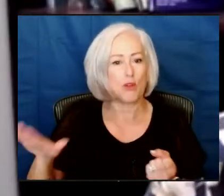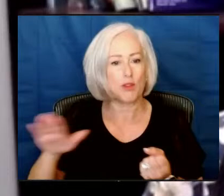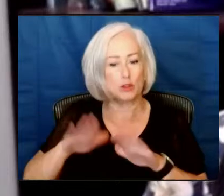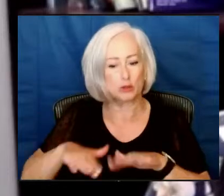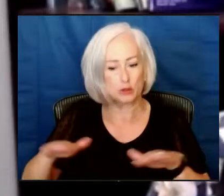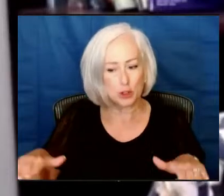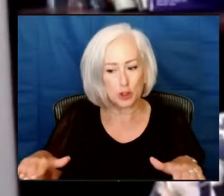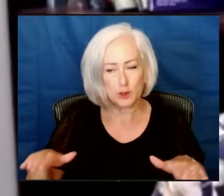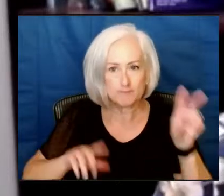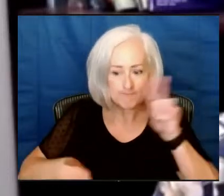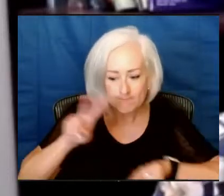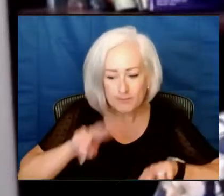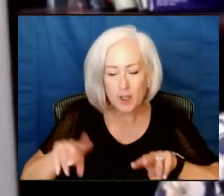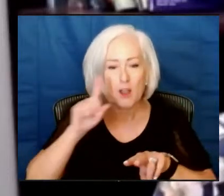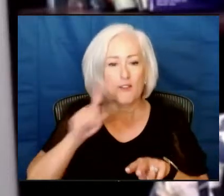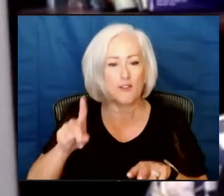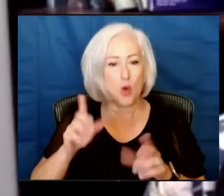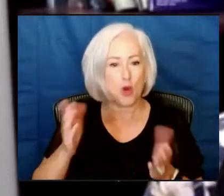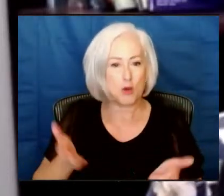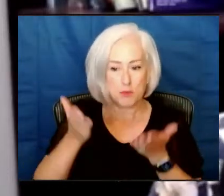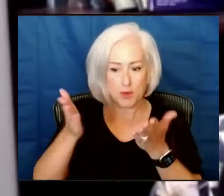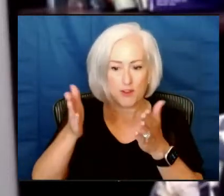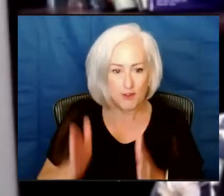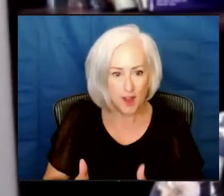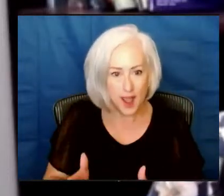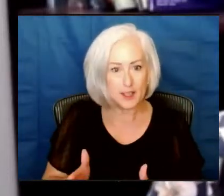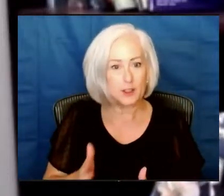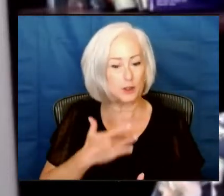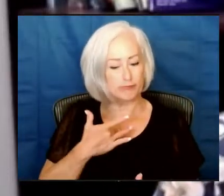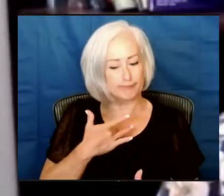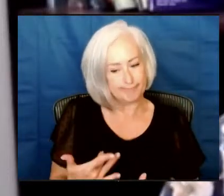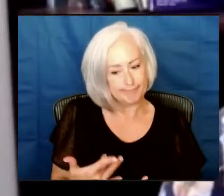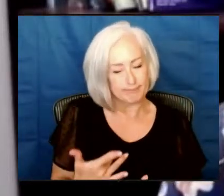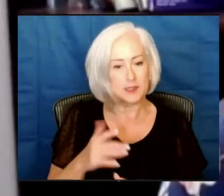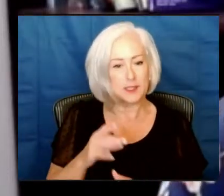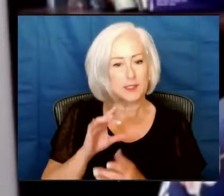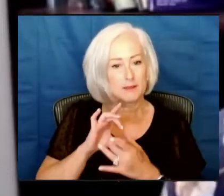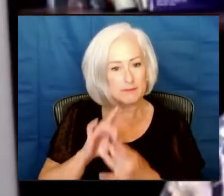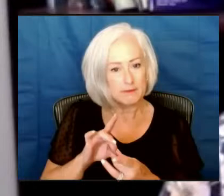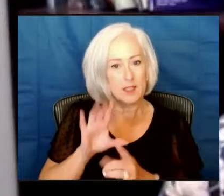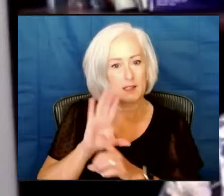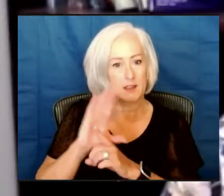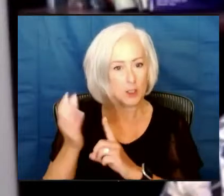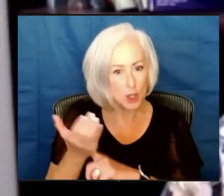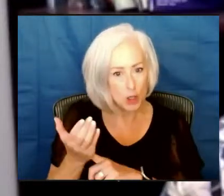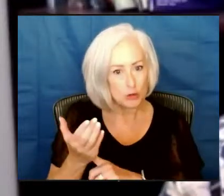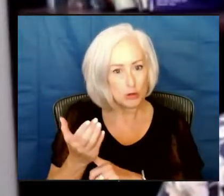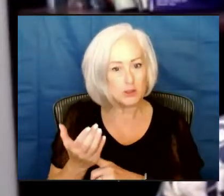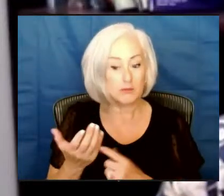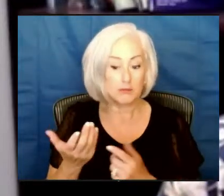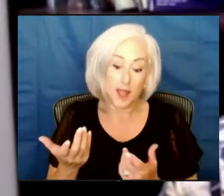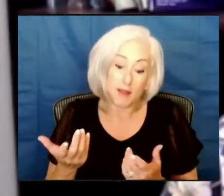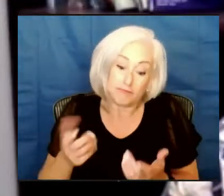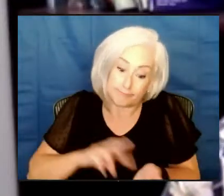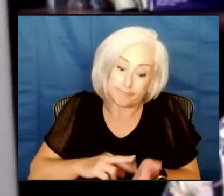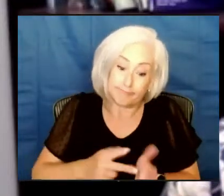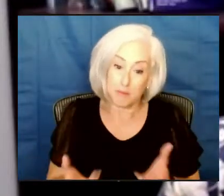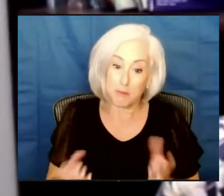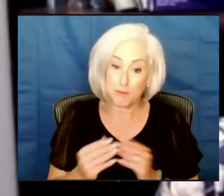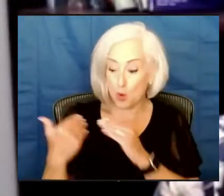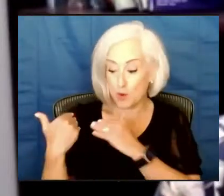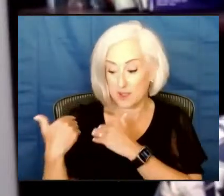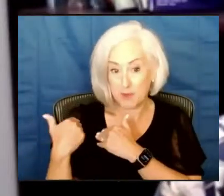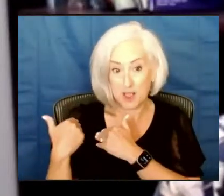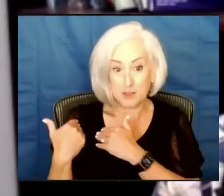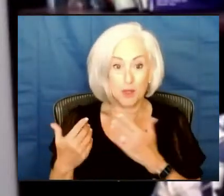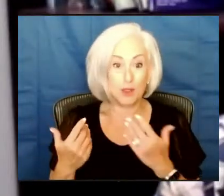for providers who are culturally humble and culturally sensitive. It's an added tax, I think. We talk about this Black